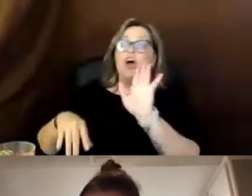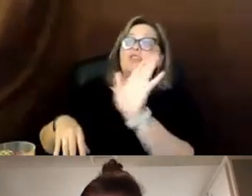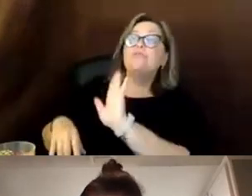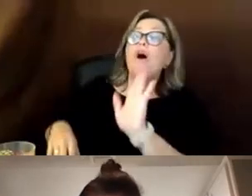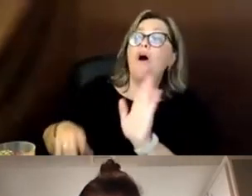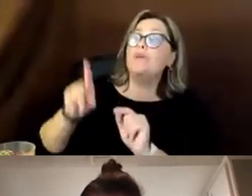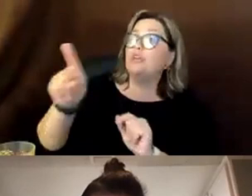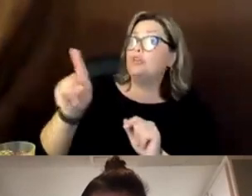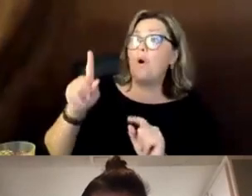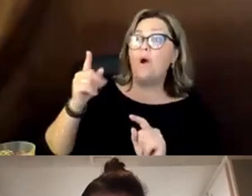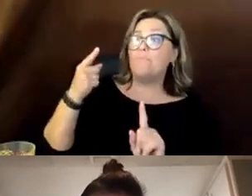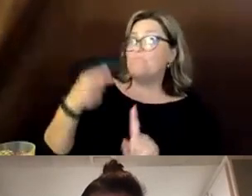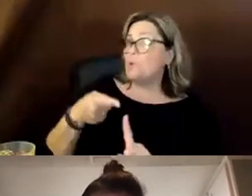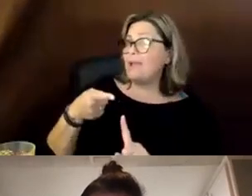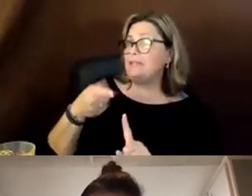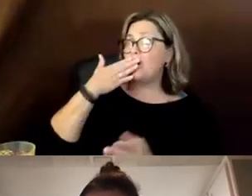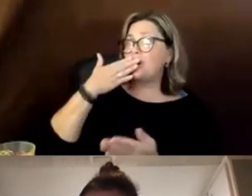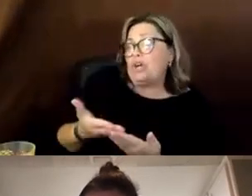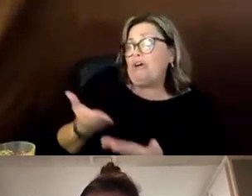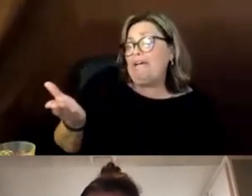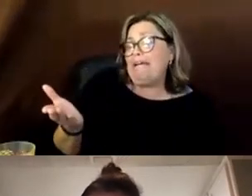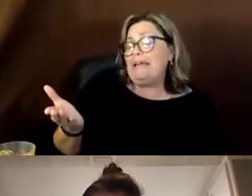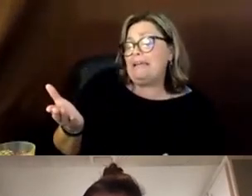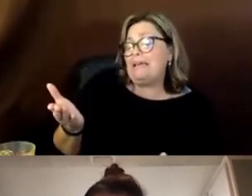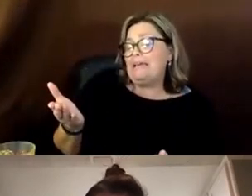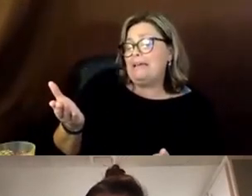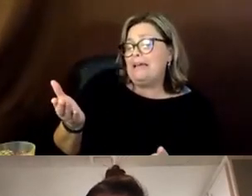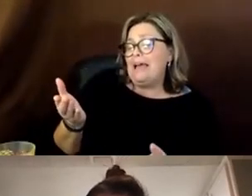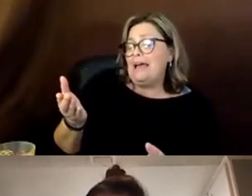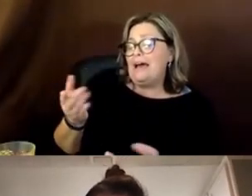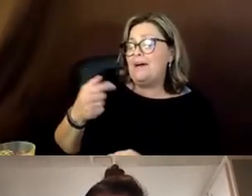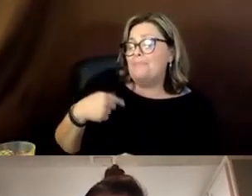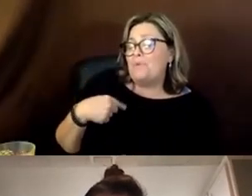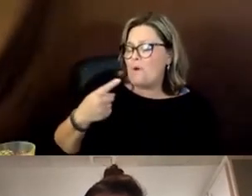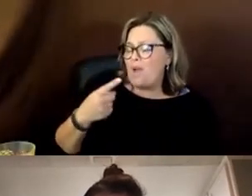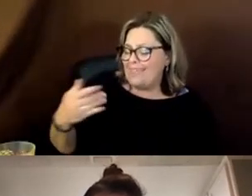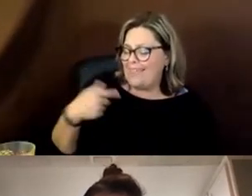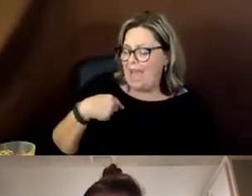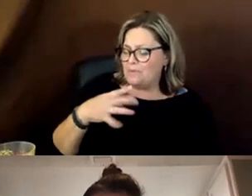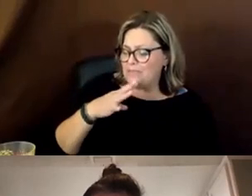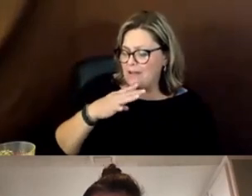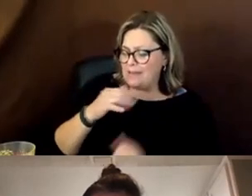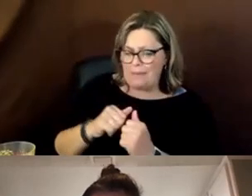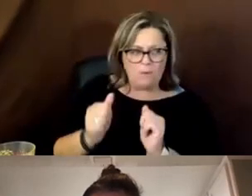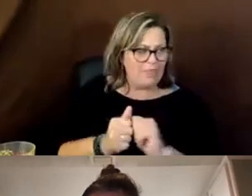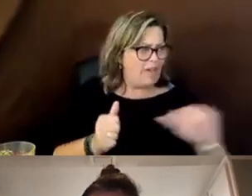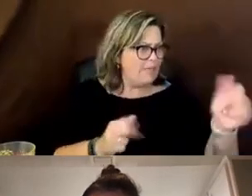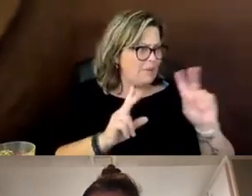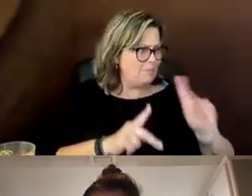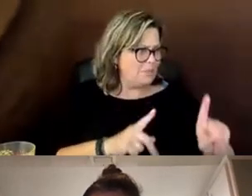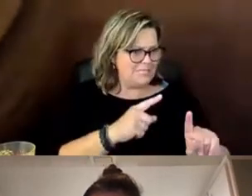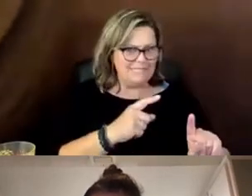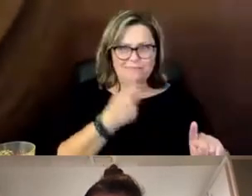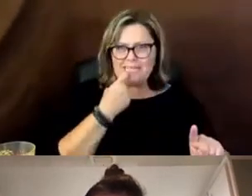bring up some very valid points, Bruce. And one of the things that I was just speaking about with another colleague this